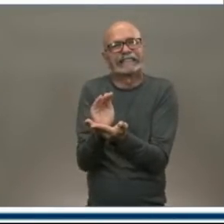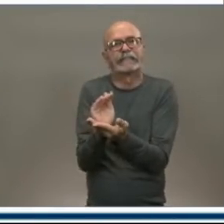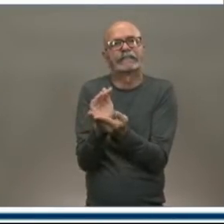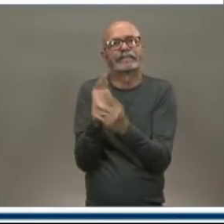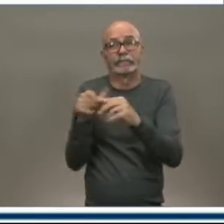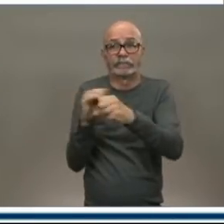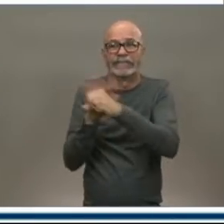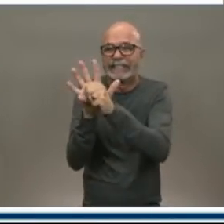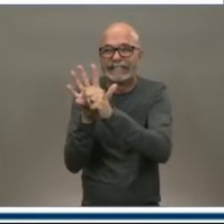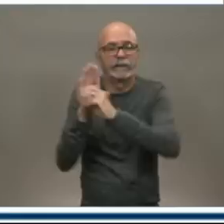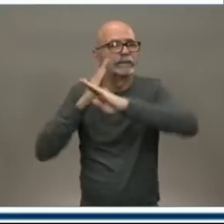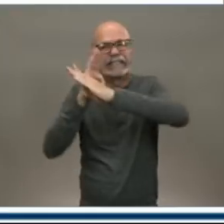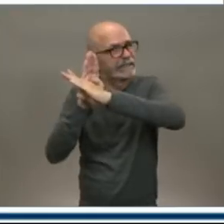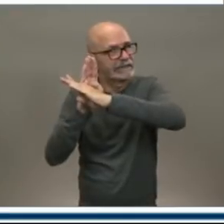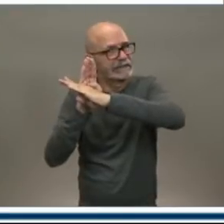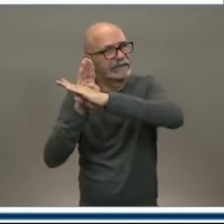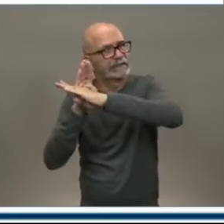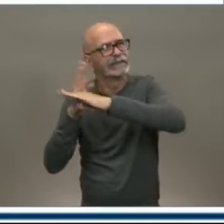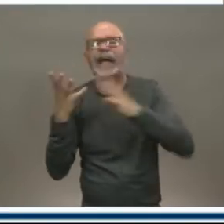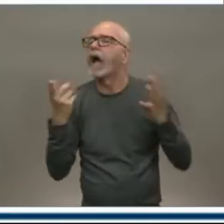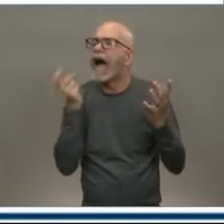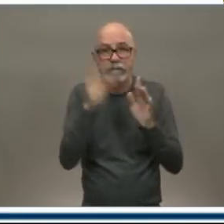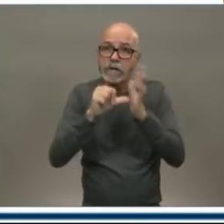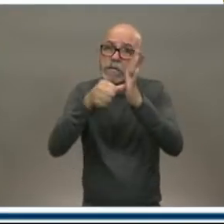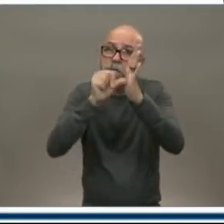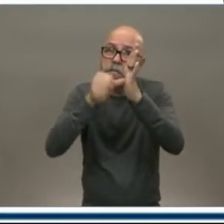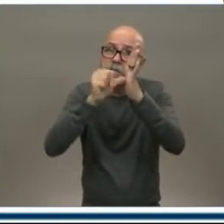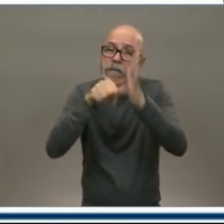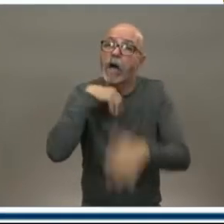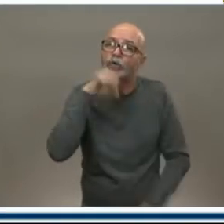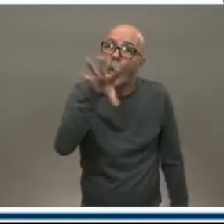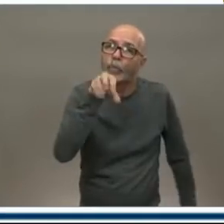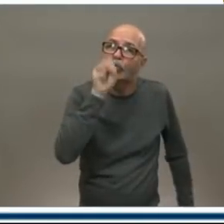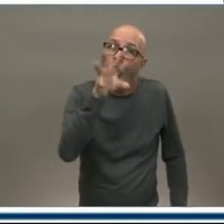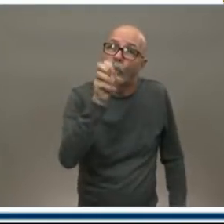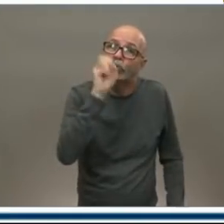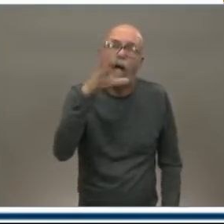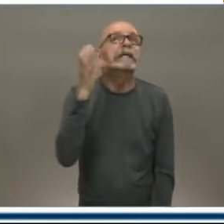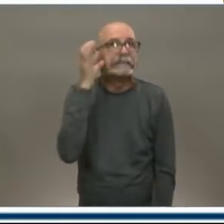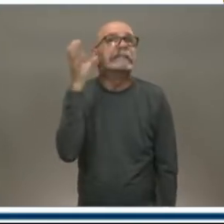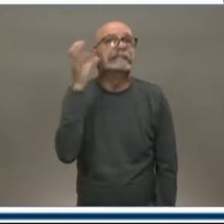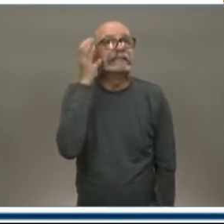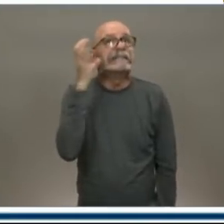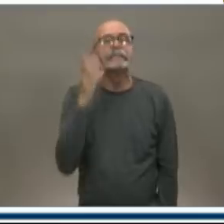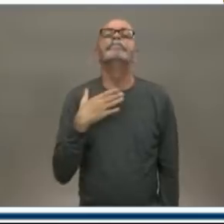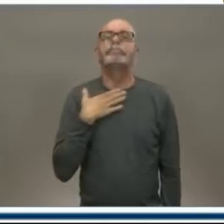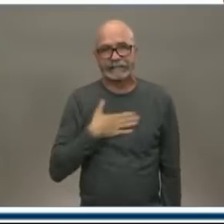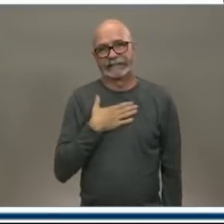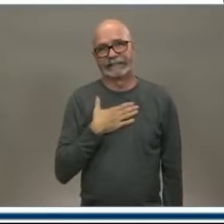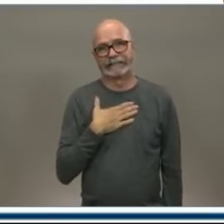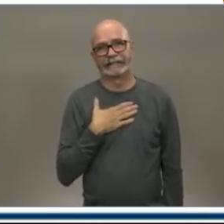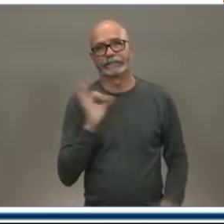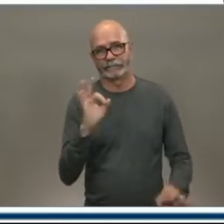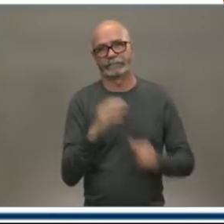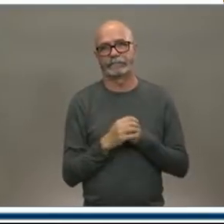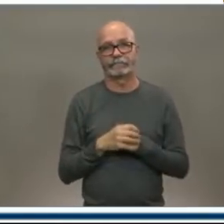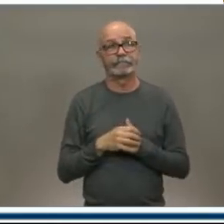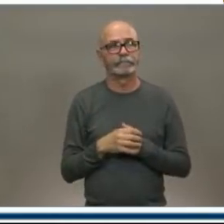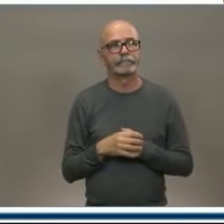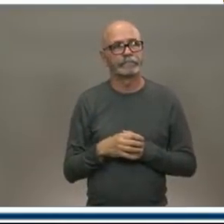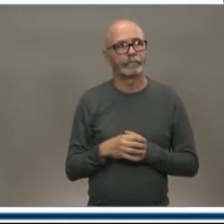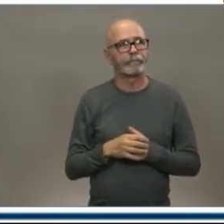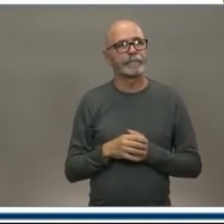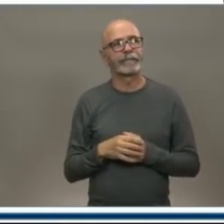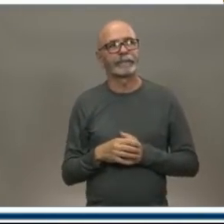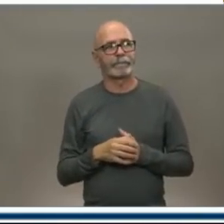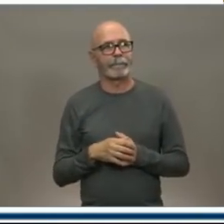many times. Go ahead with your follow-up, Ryan. I don't want you to feel left out. I was wondering if